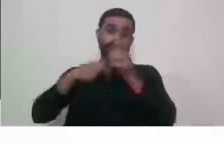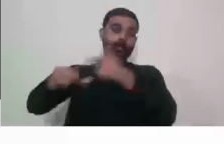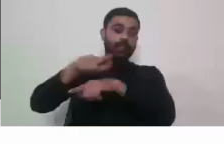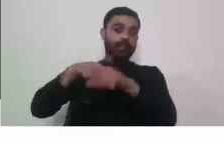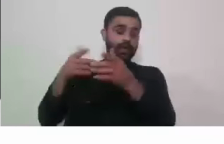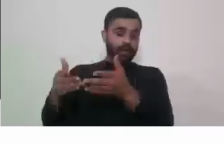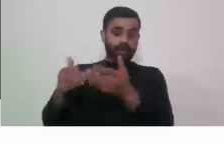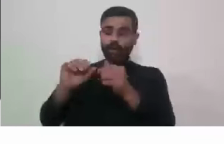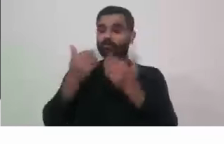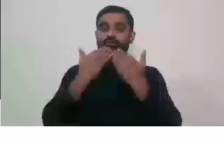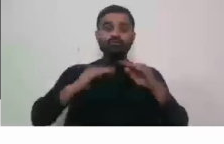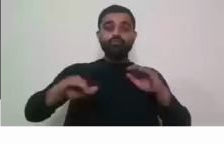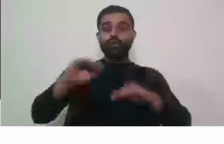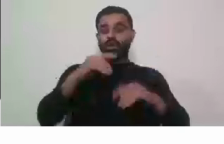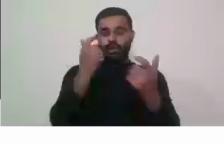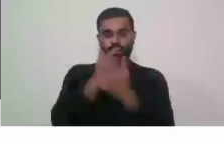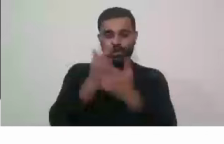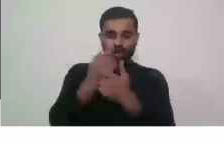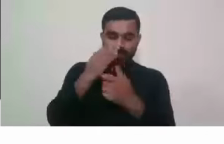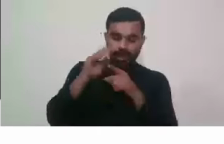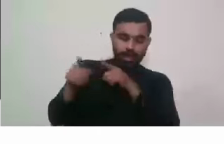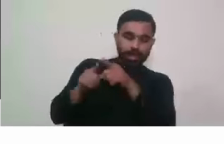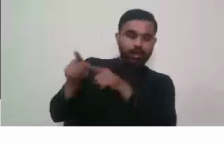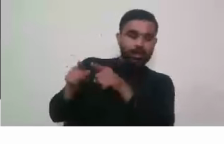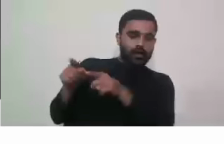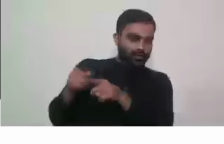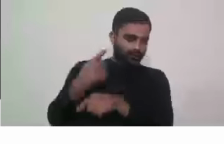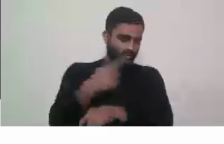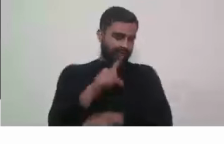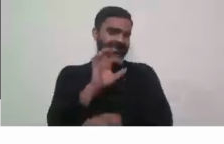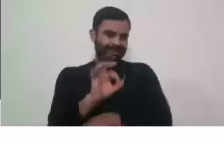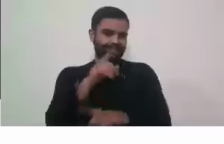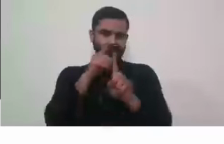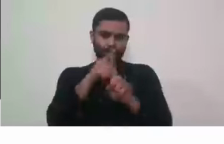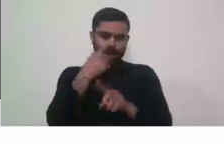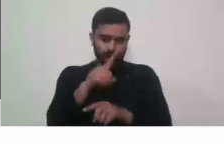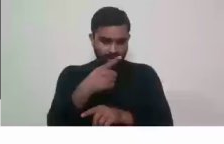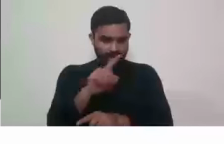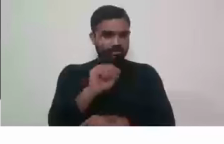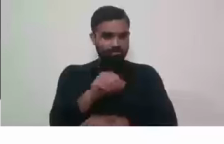other children laugh at them and bully them. Yeah, that was my point exactly. Yeah.